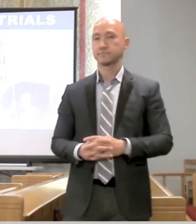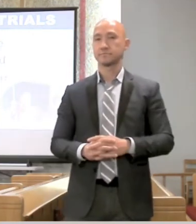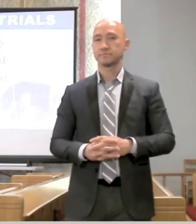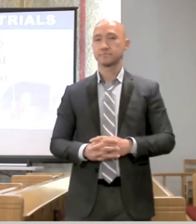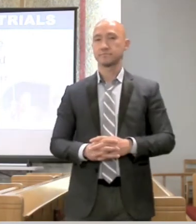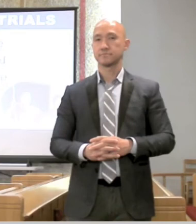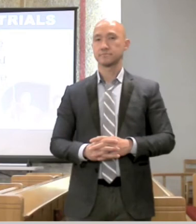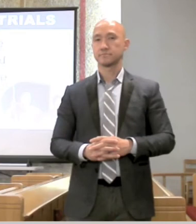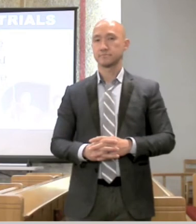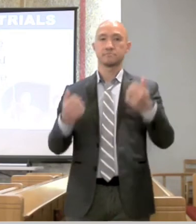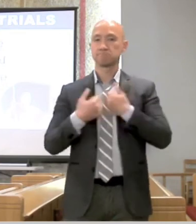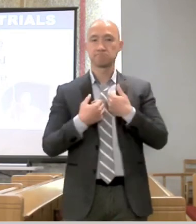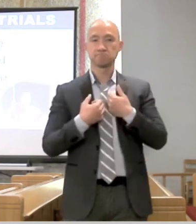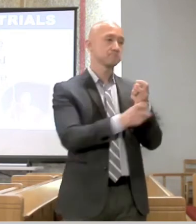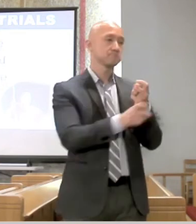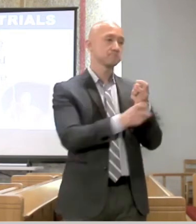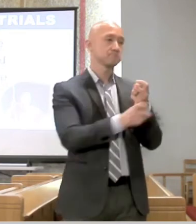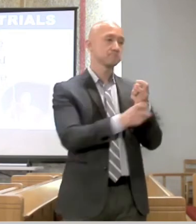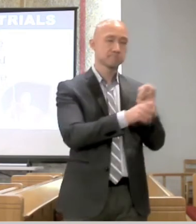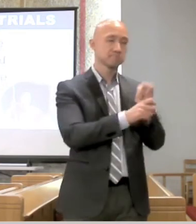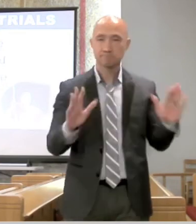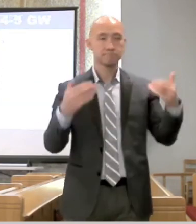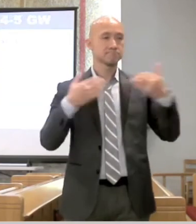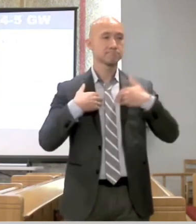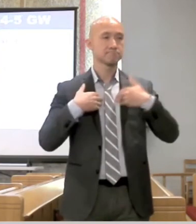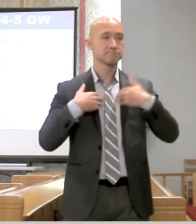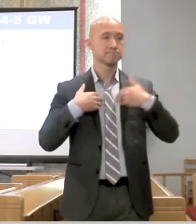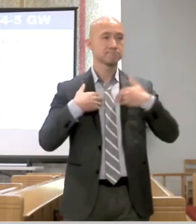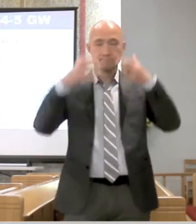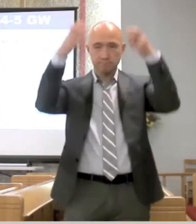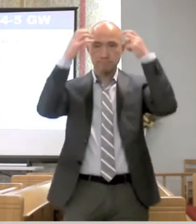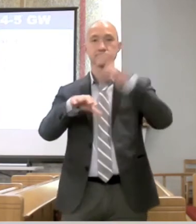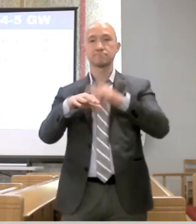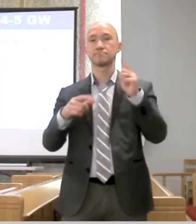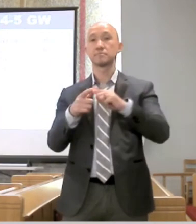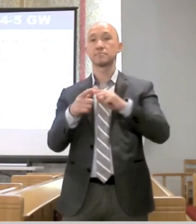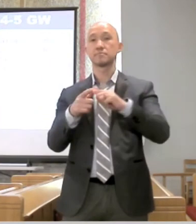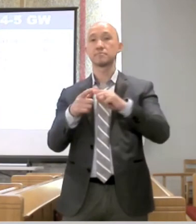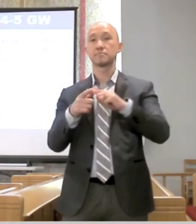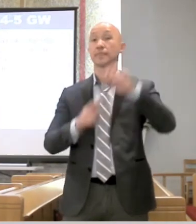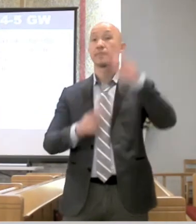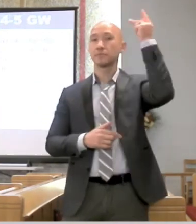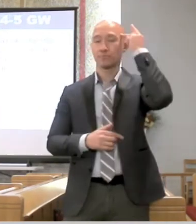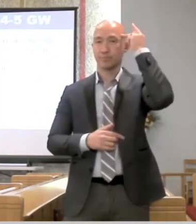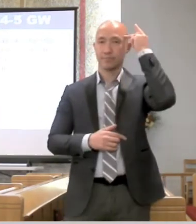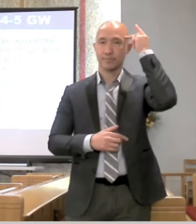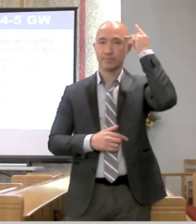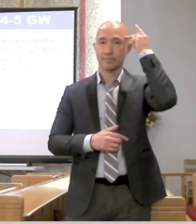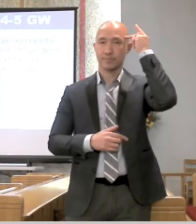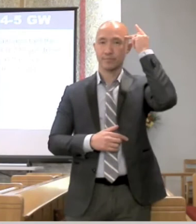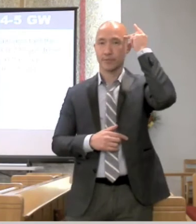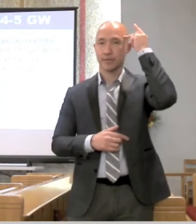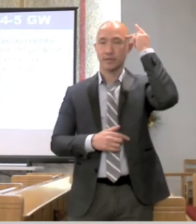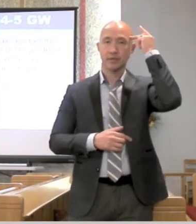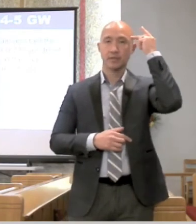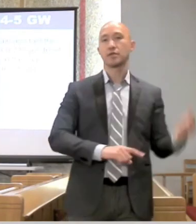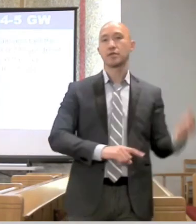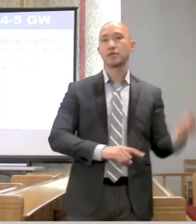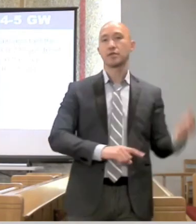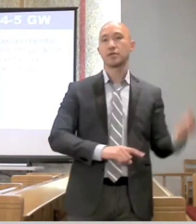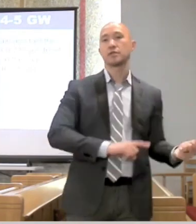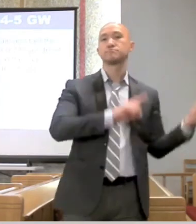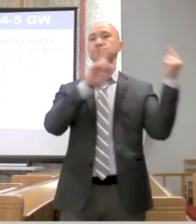and the soldiers have mocked him, he has the crown of thorns, that Pilate goes outside again, and he tells the Jews, I'm